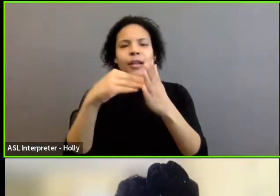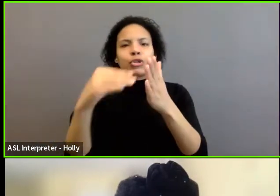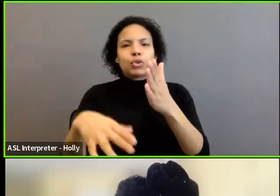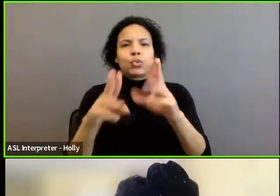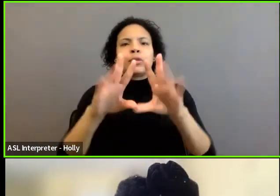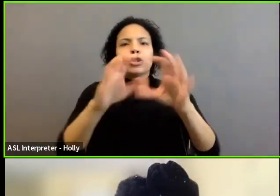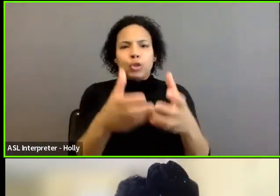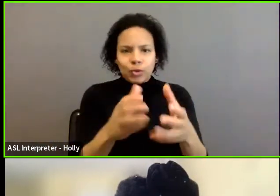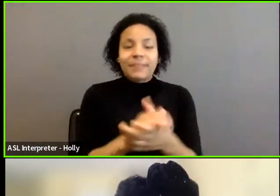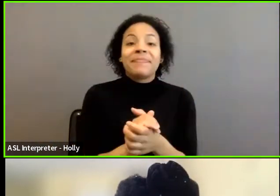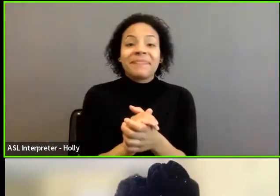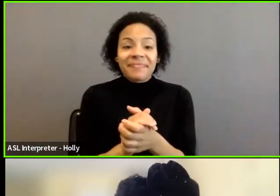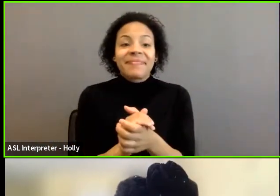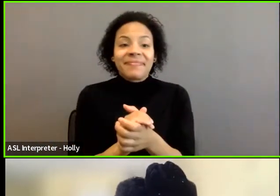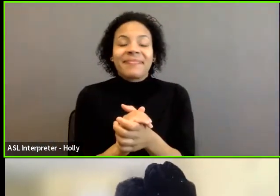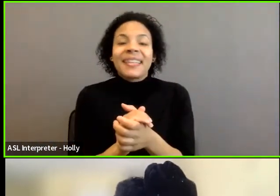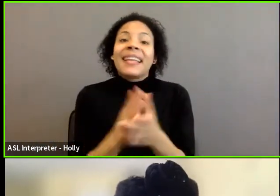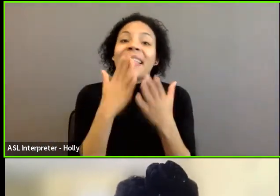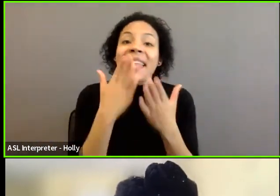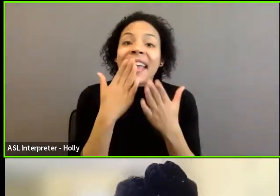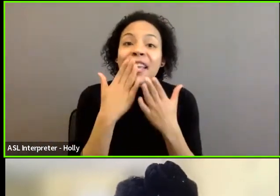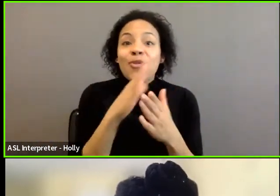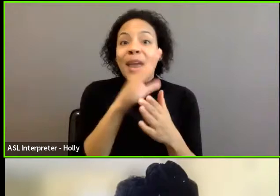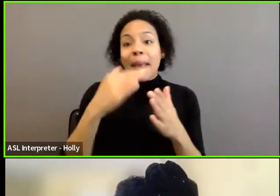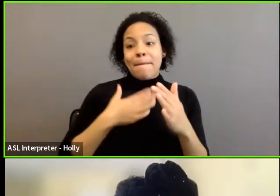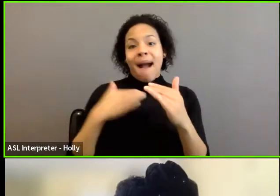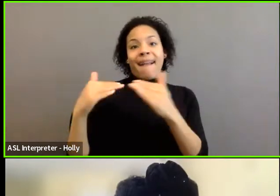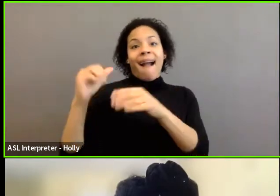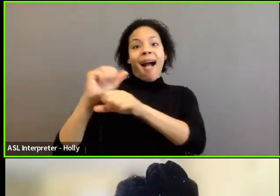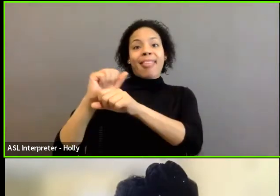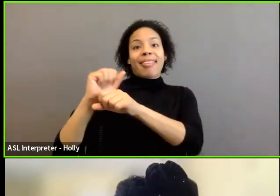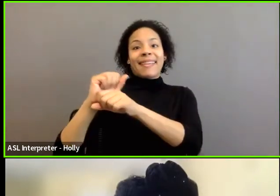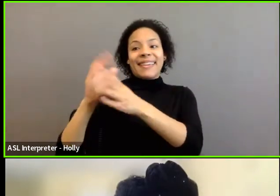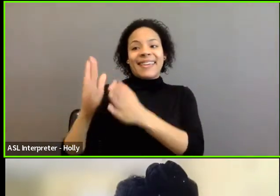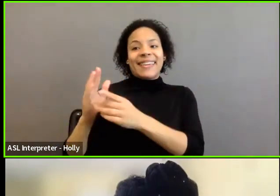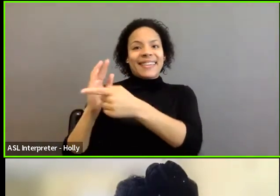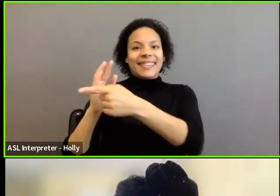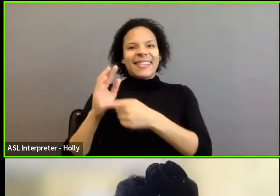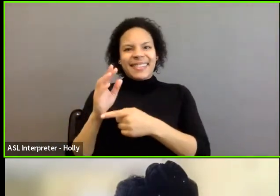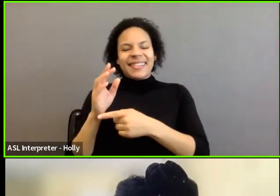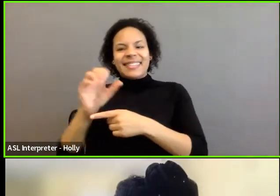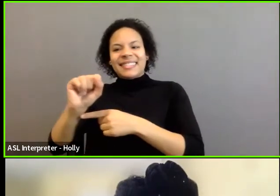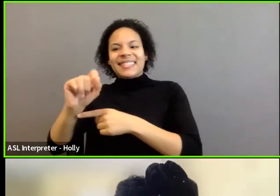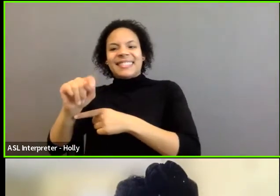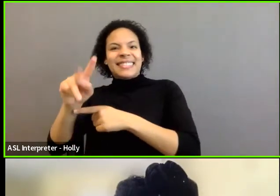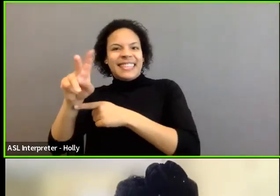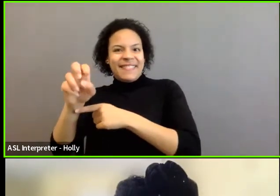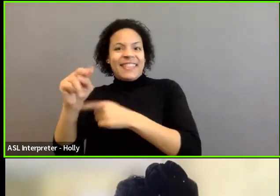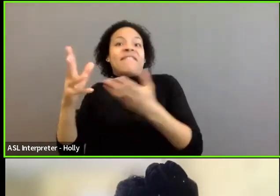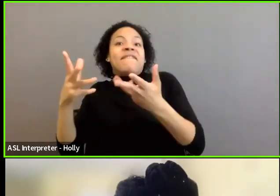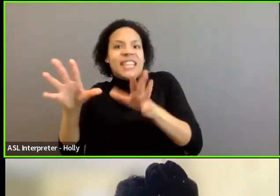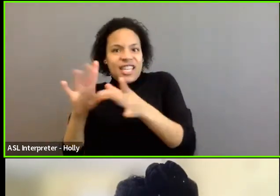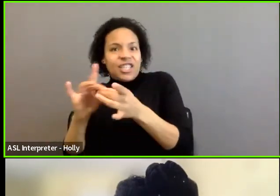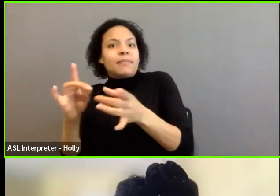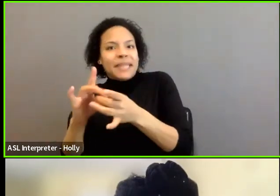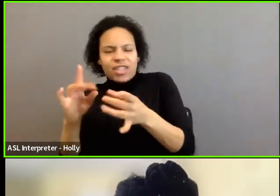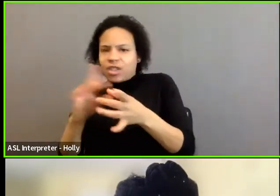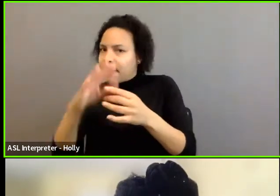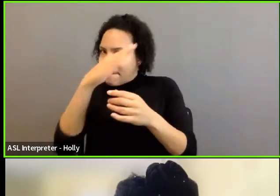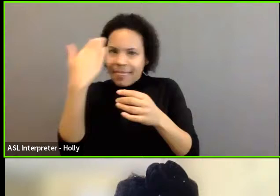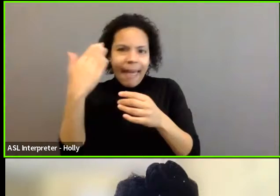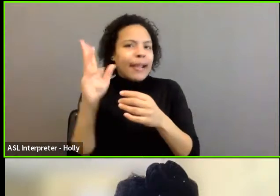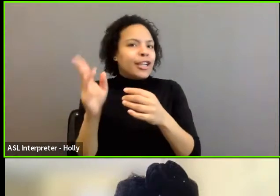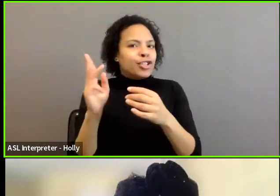History Month every day. So we celebrate that, we honor those that came before us, we stand